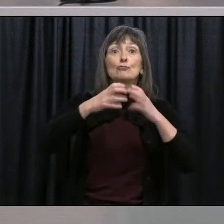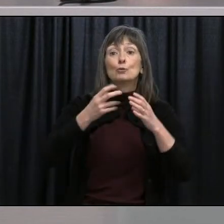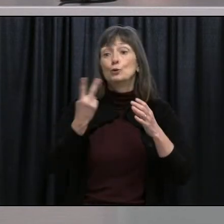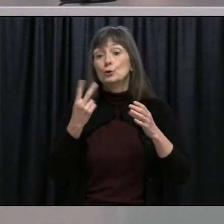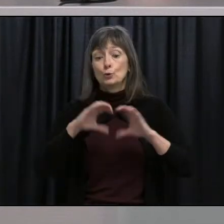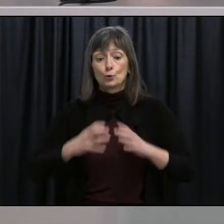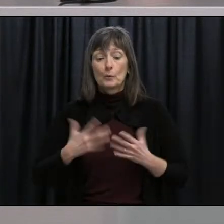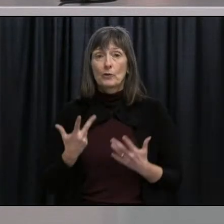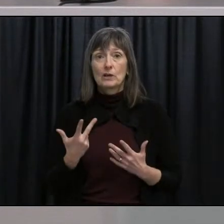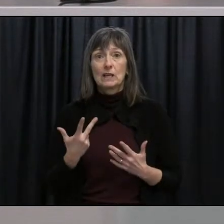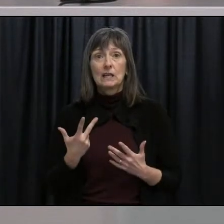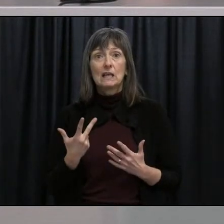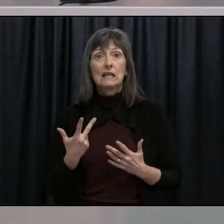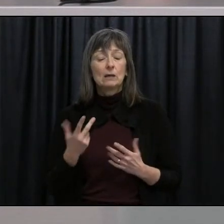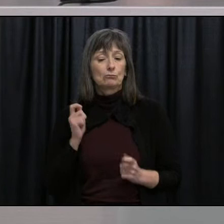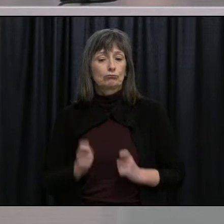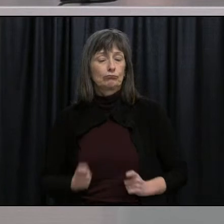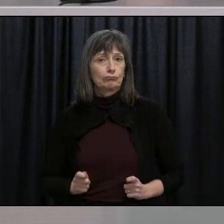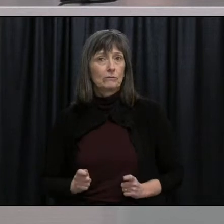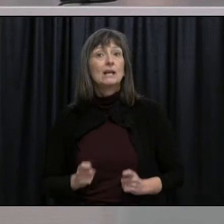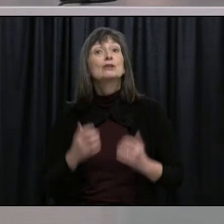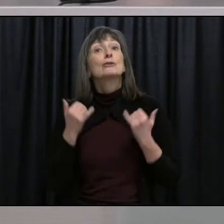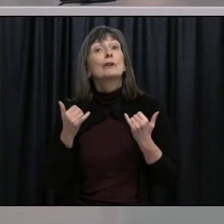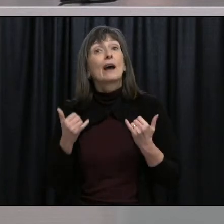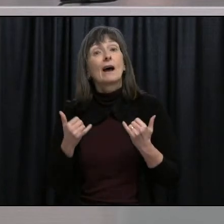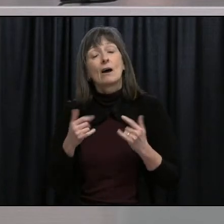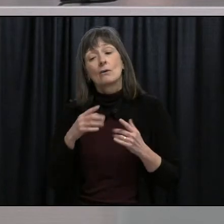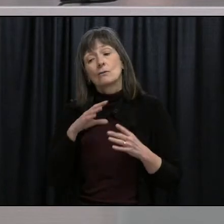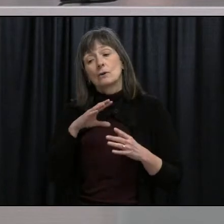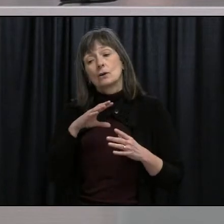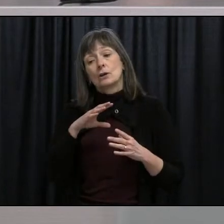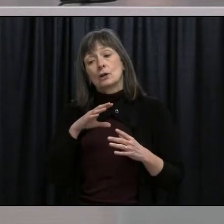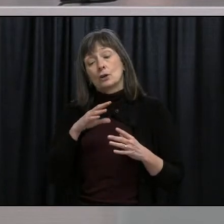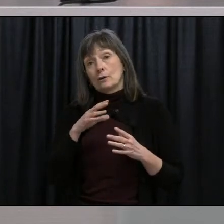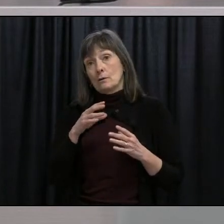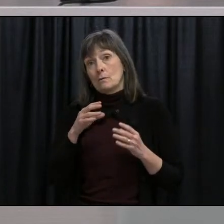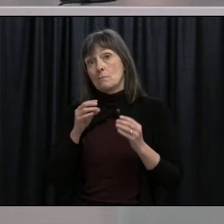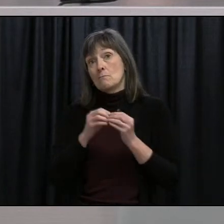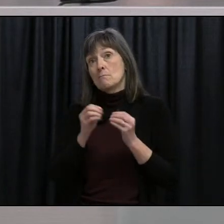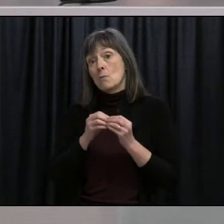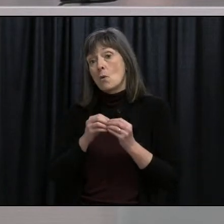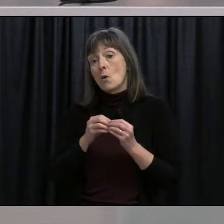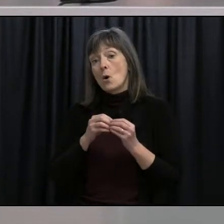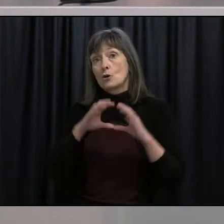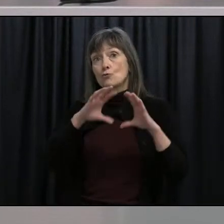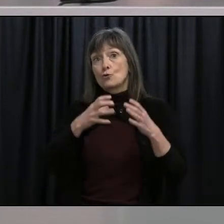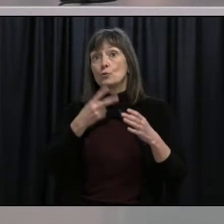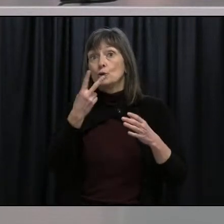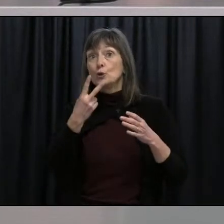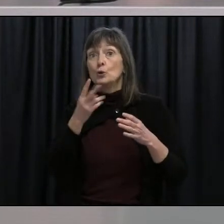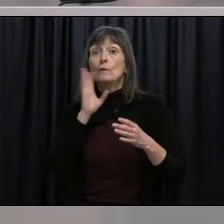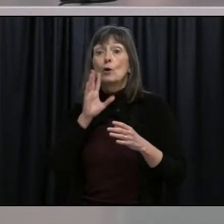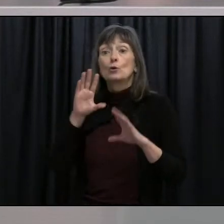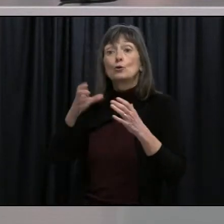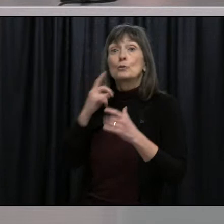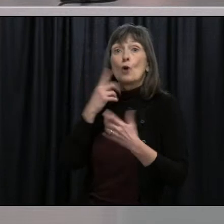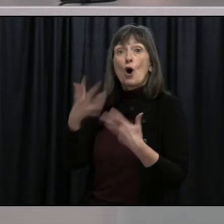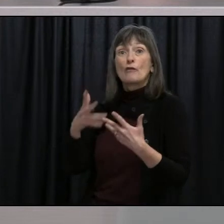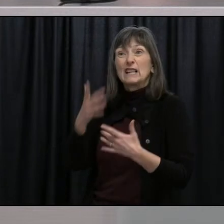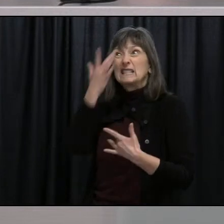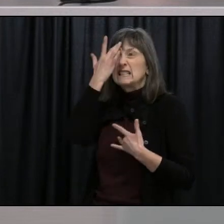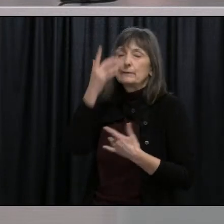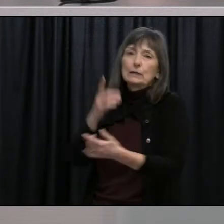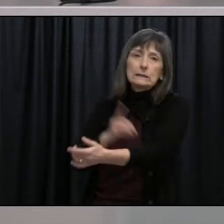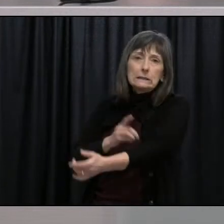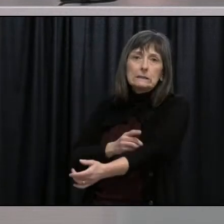to add more of those high-risk candidates to early vaccination lists, like those with diabetes, asthma